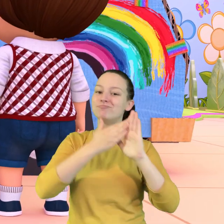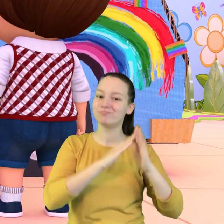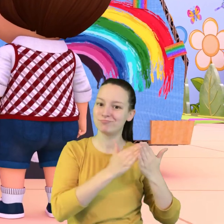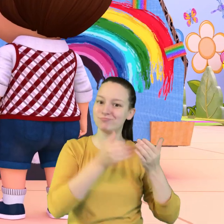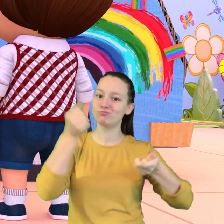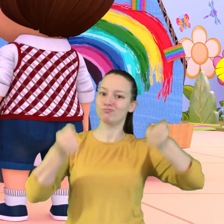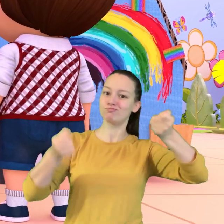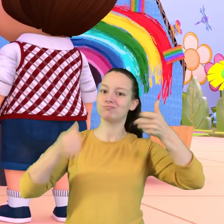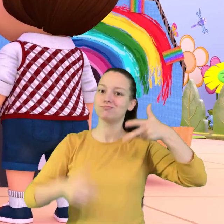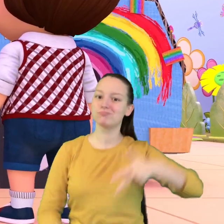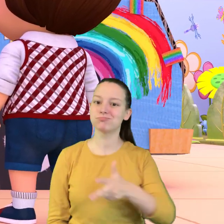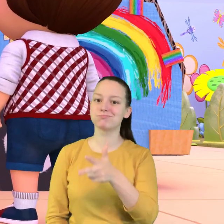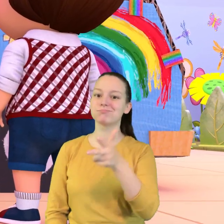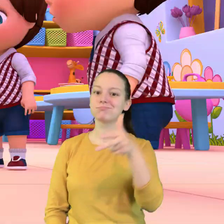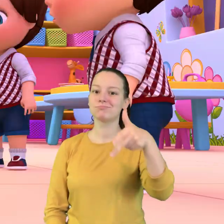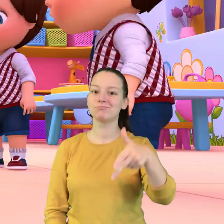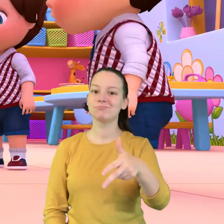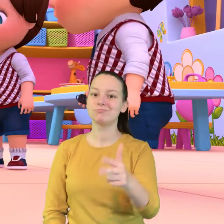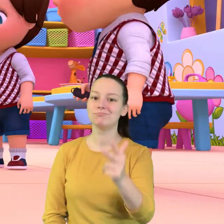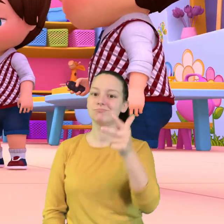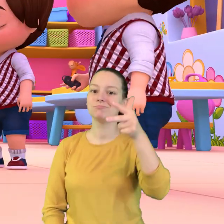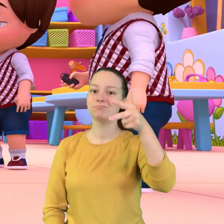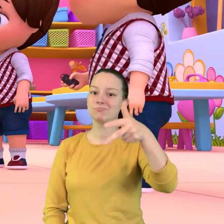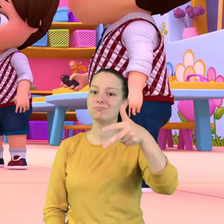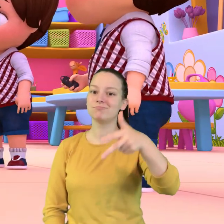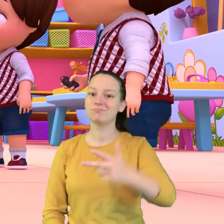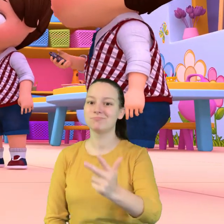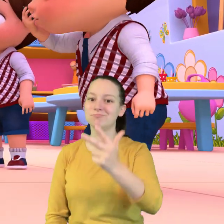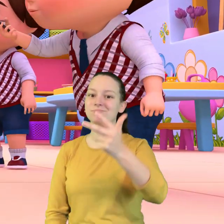all through the